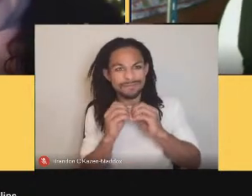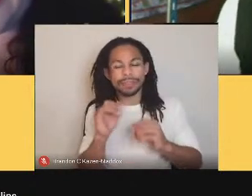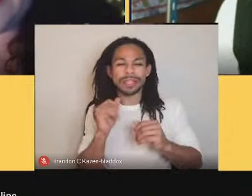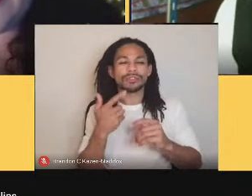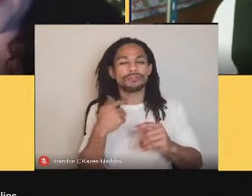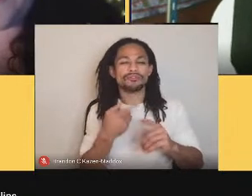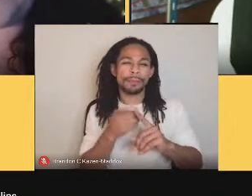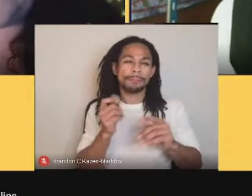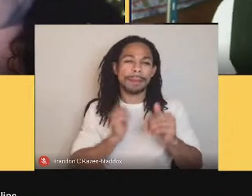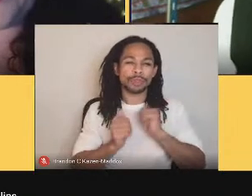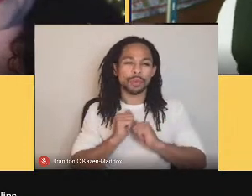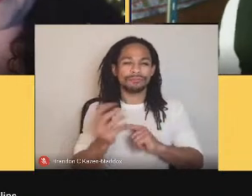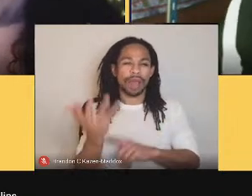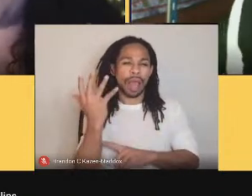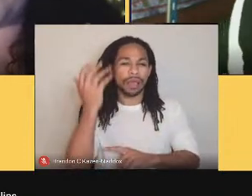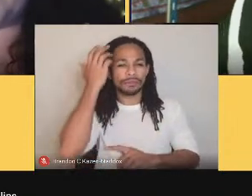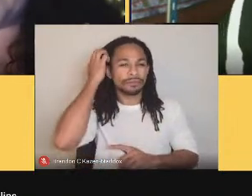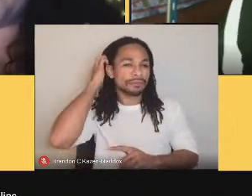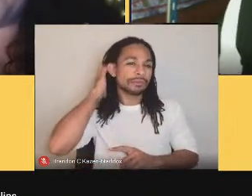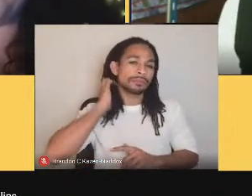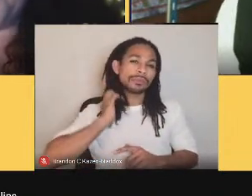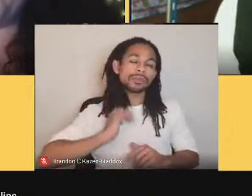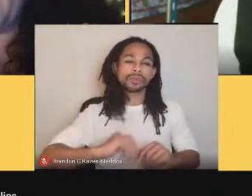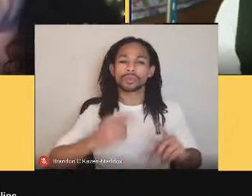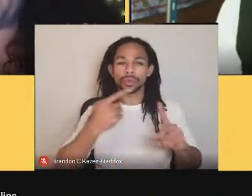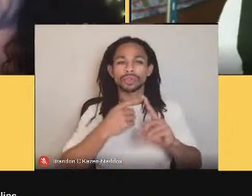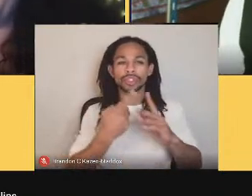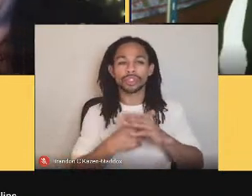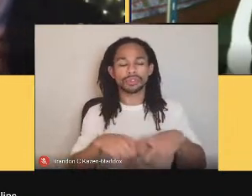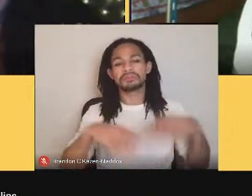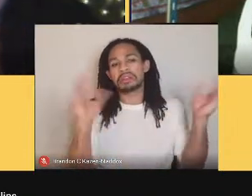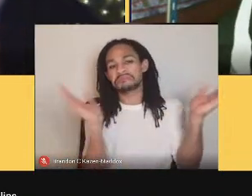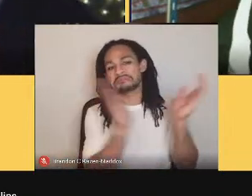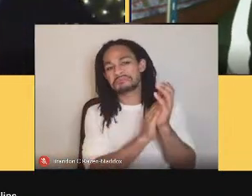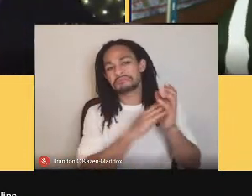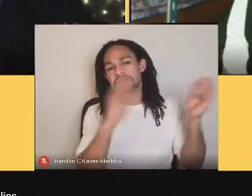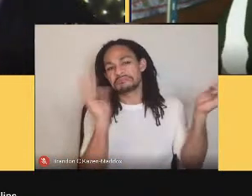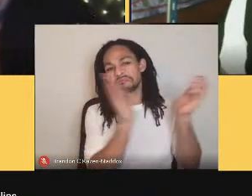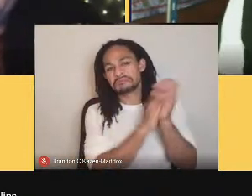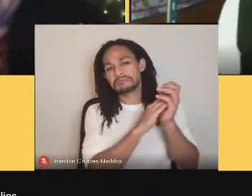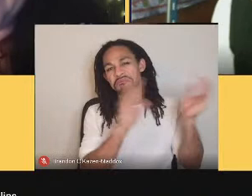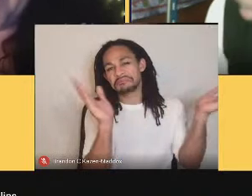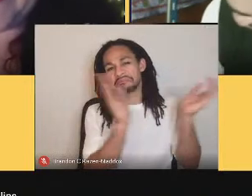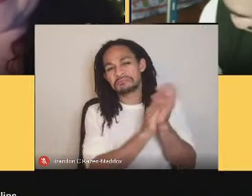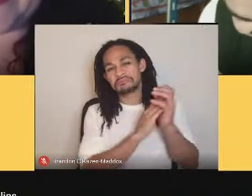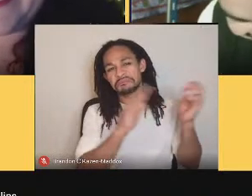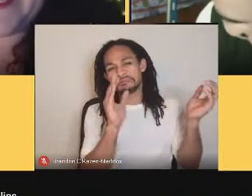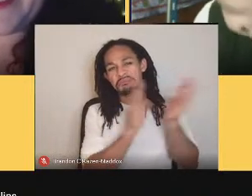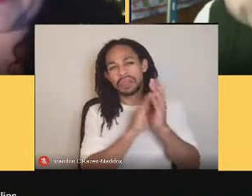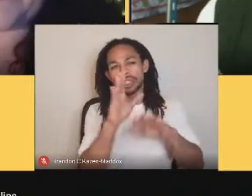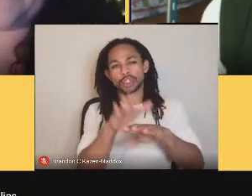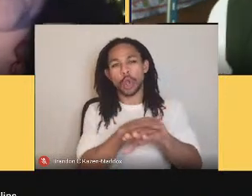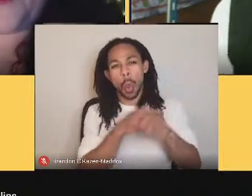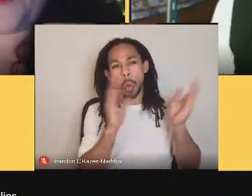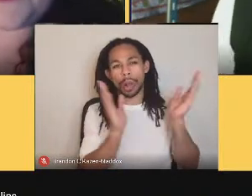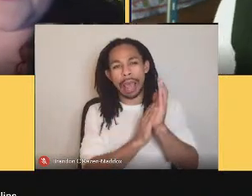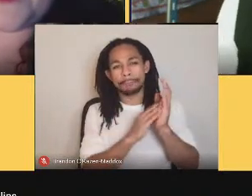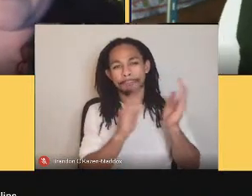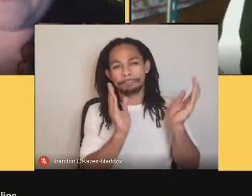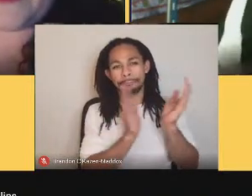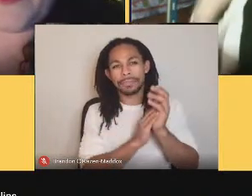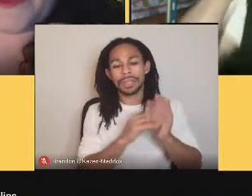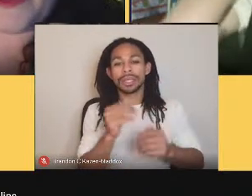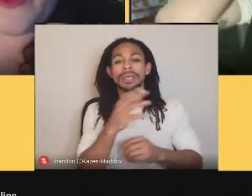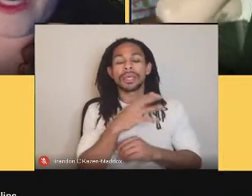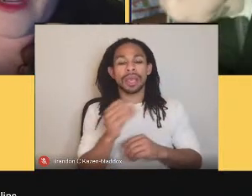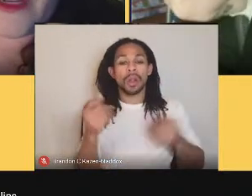5. And she starts to slow clap at her friend, which and while she's slow